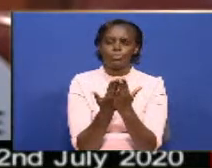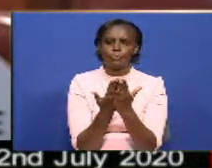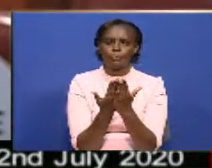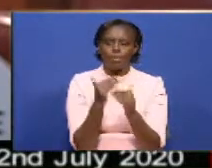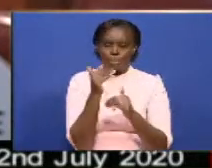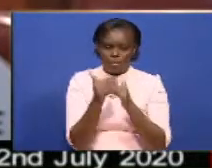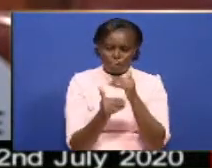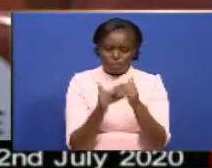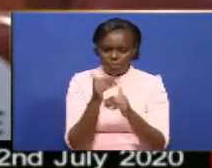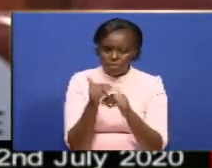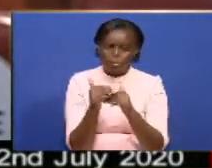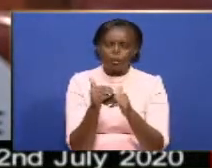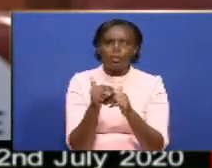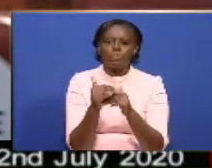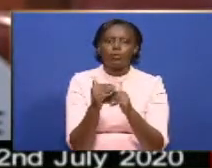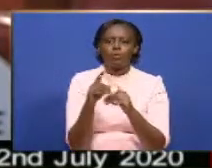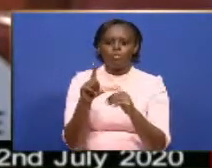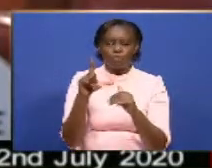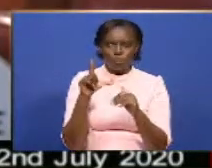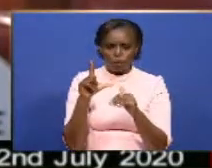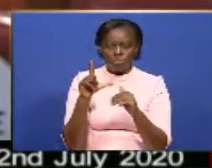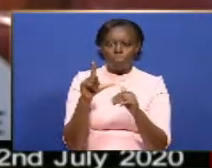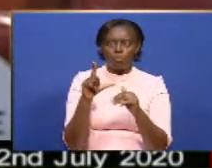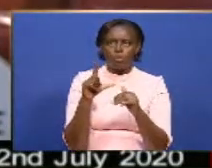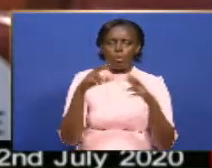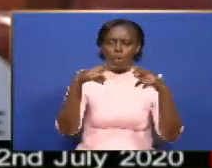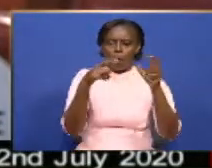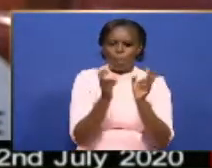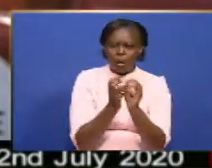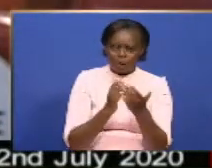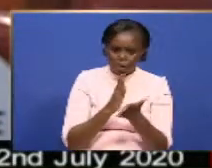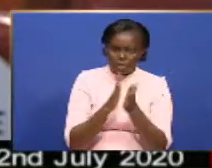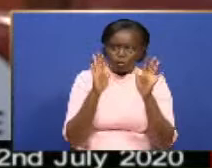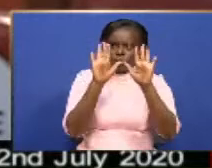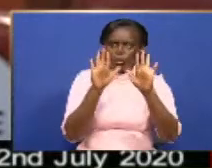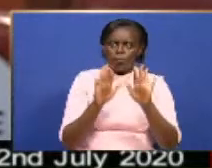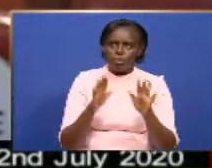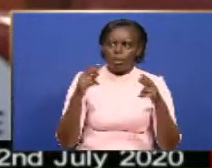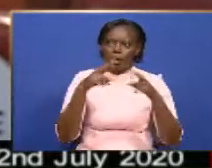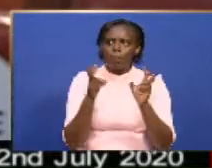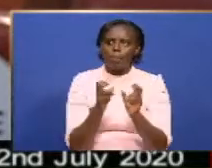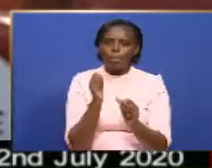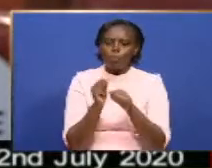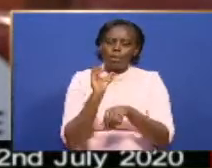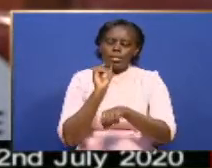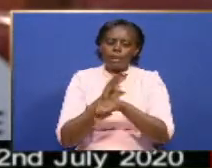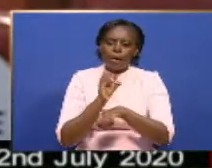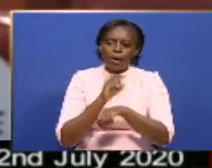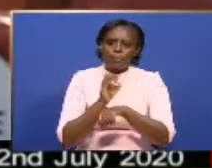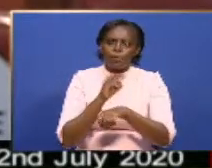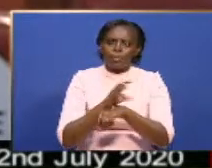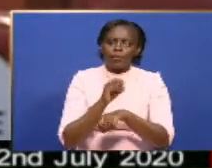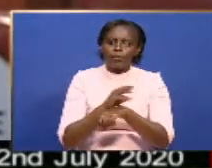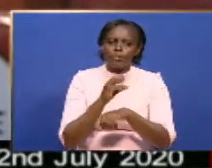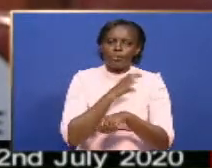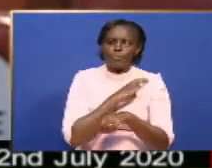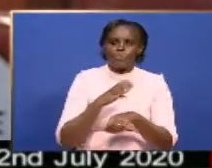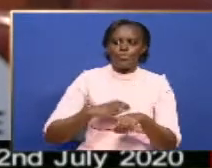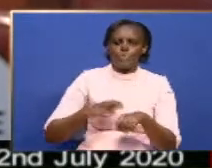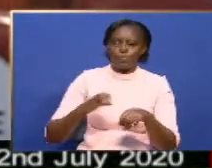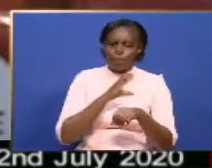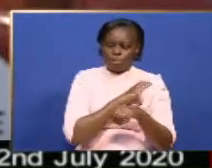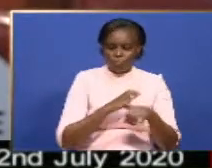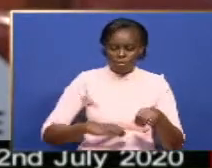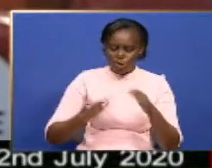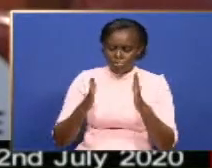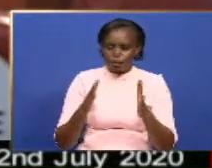process of eligibility, and the eligibility panel is actually an important panel that advises the commissioner. There are very